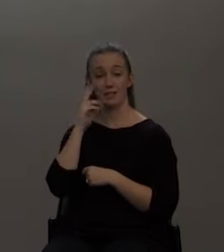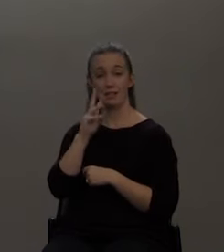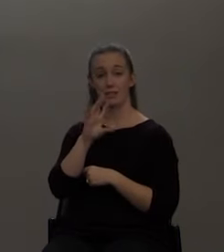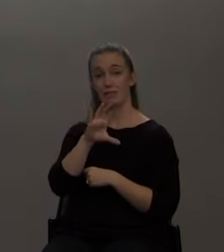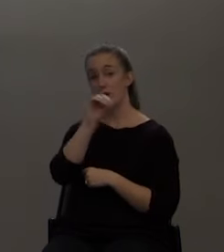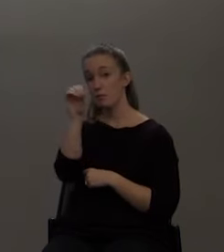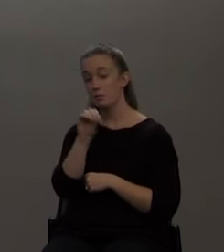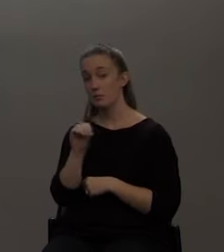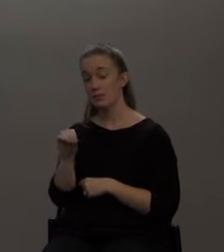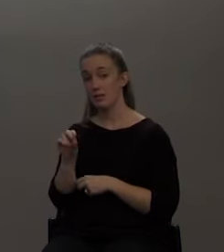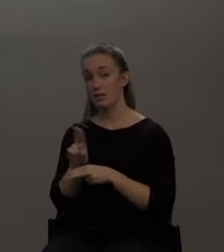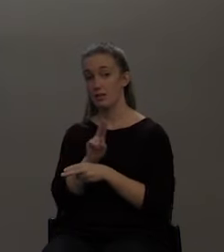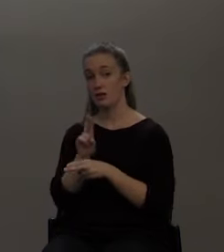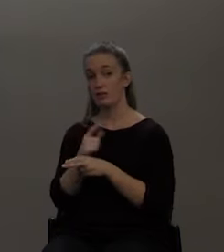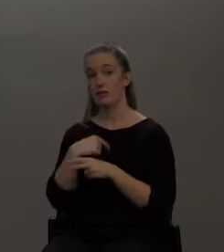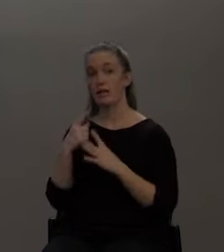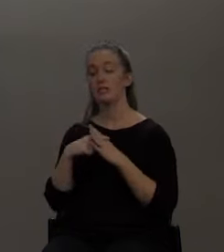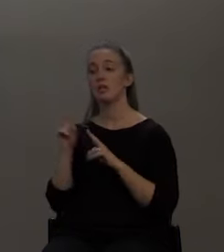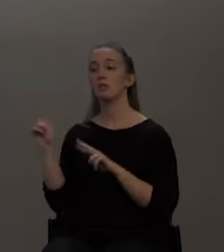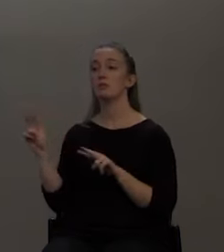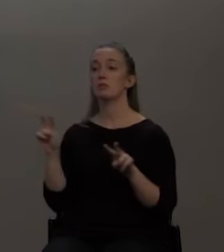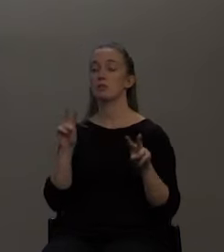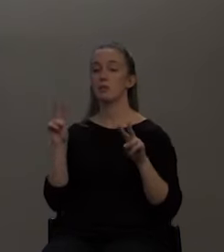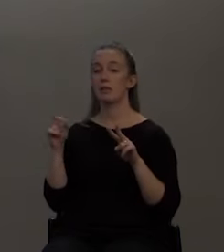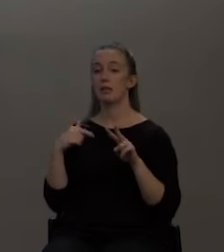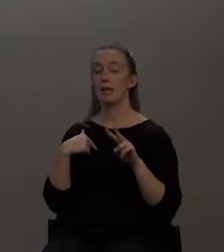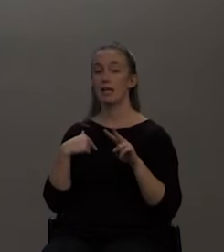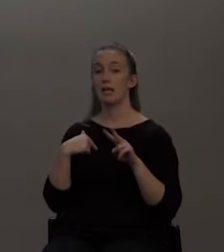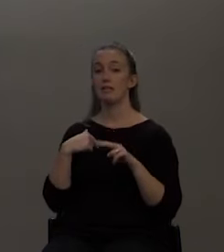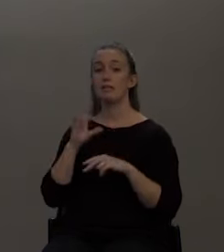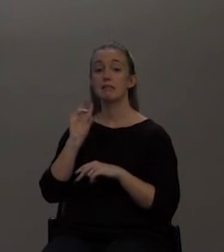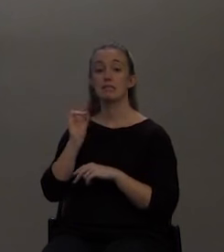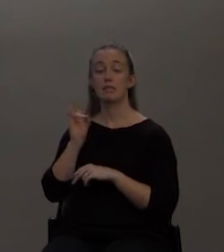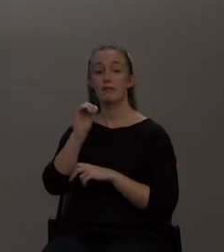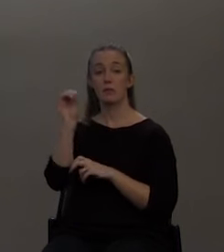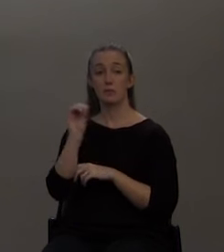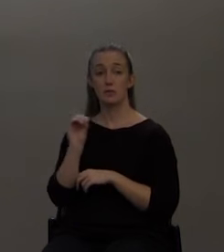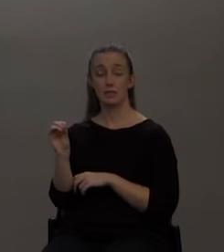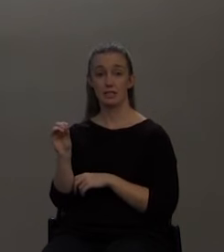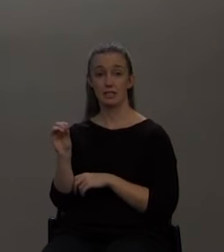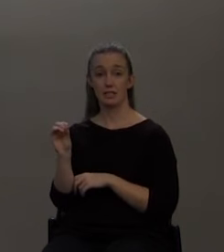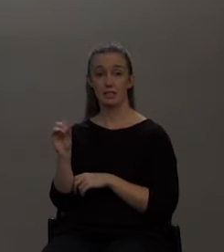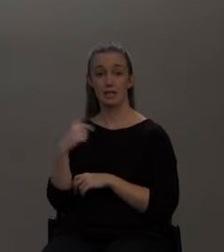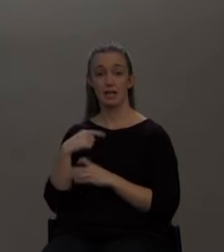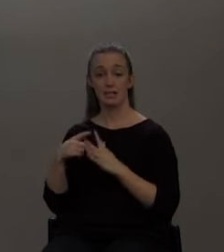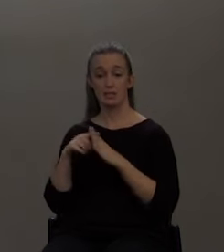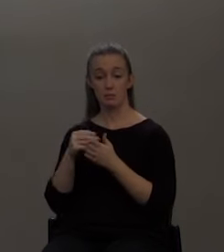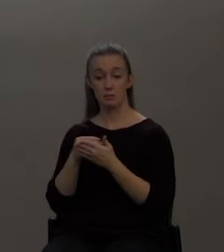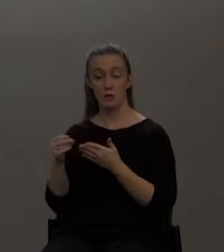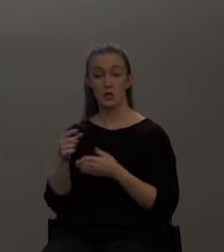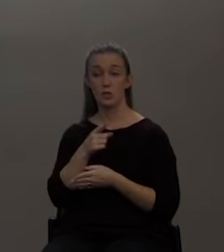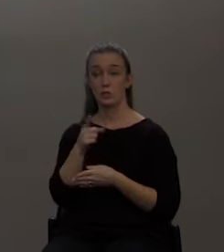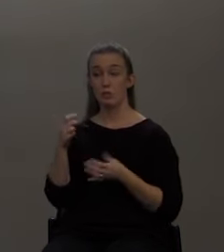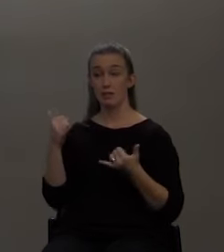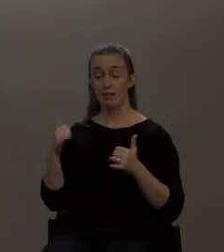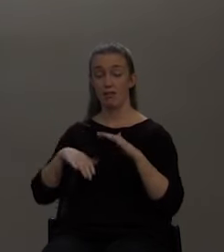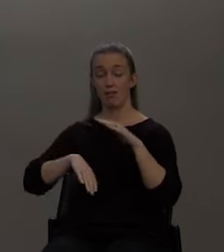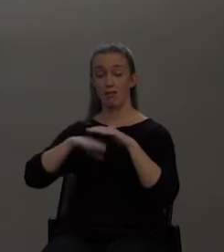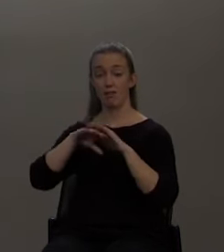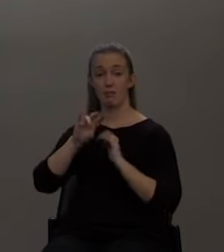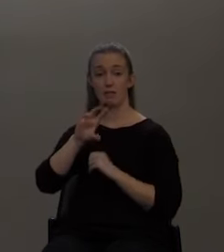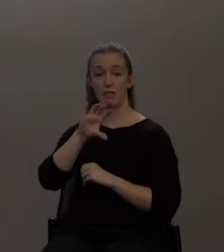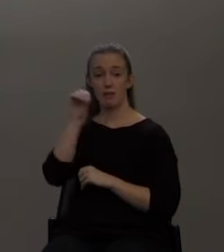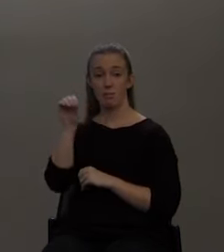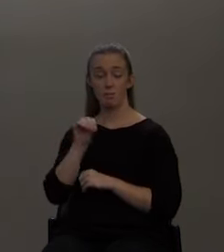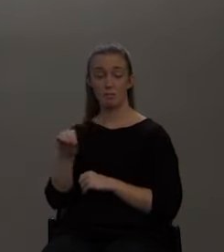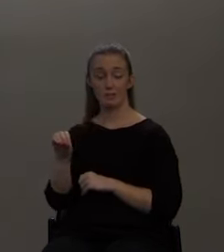looking around. Once I hit 70% occupancy, I start buying. You're up at close to 75% occupancy, which, if